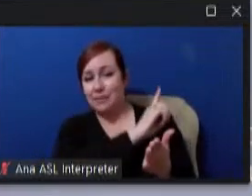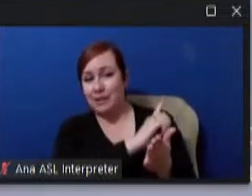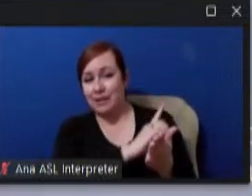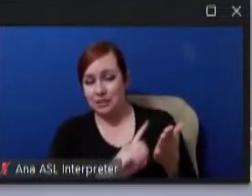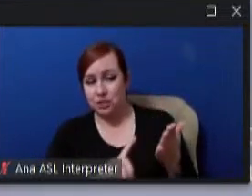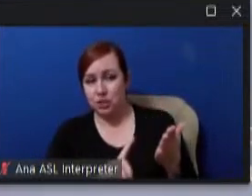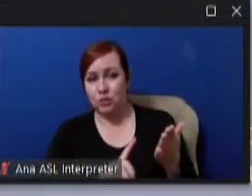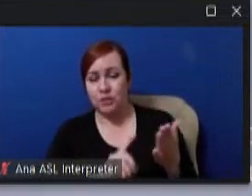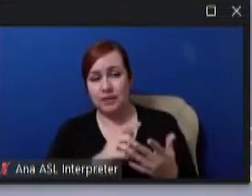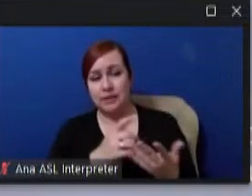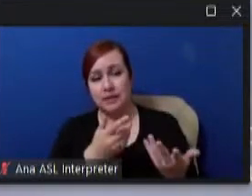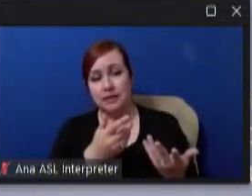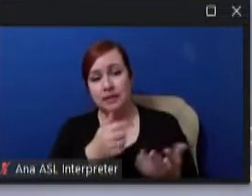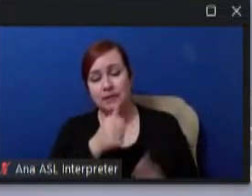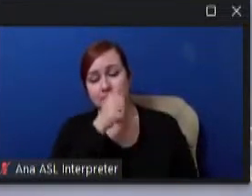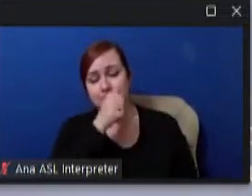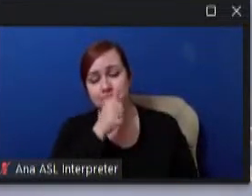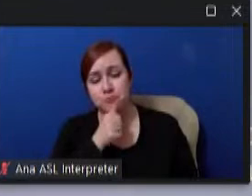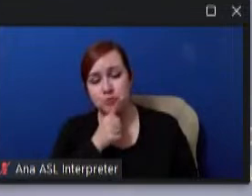as well as